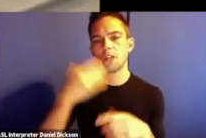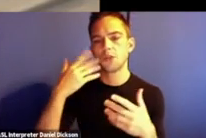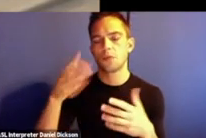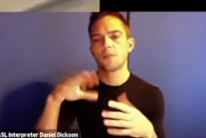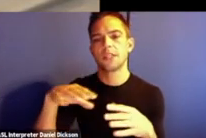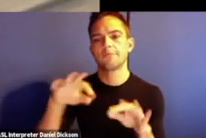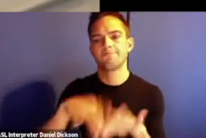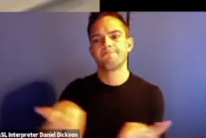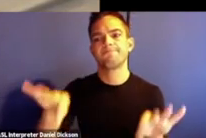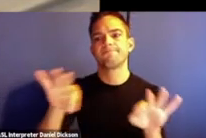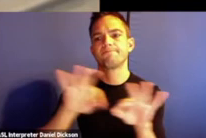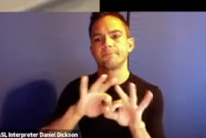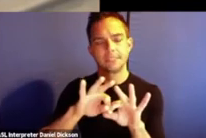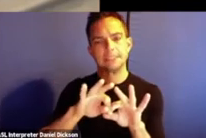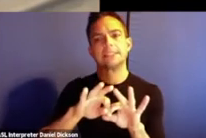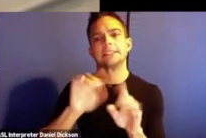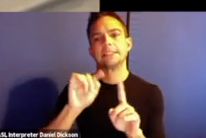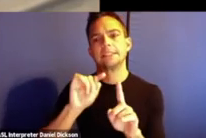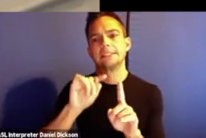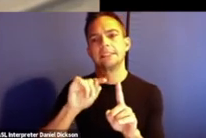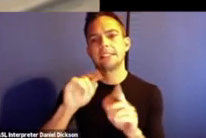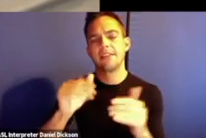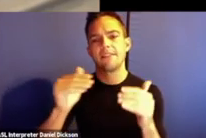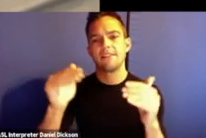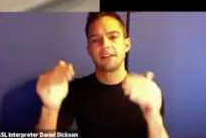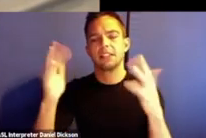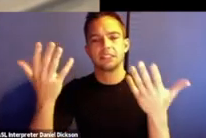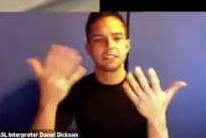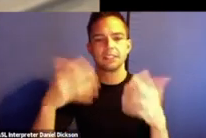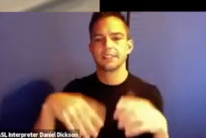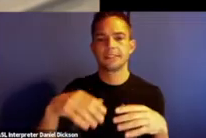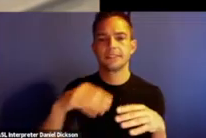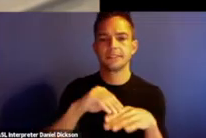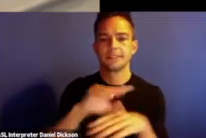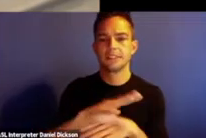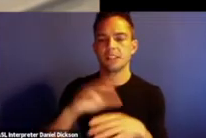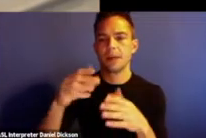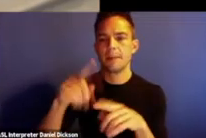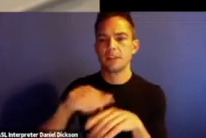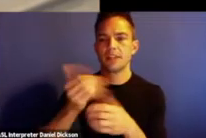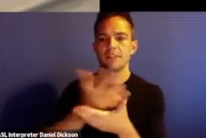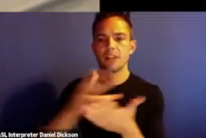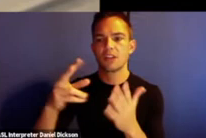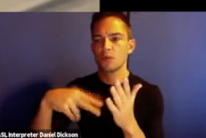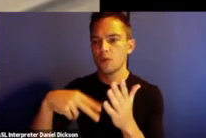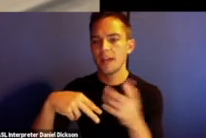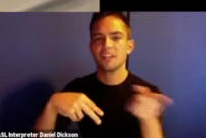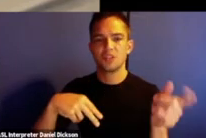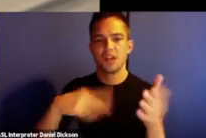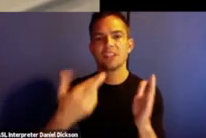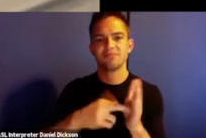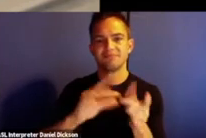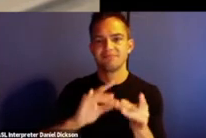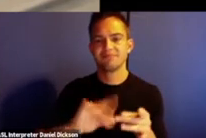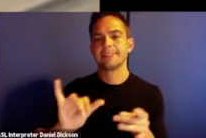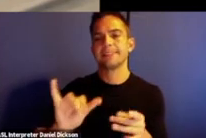detrimental to his advancement and his progress based on all that we have read, which many of you have reiterated. So that began a whole